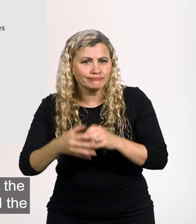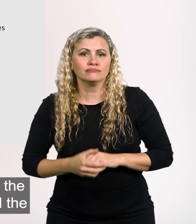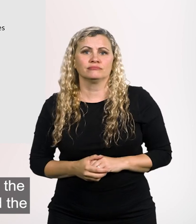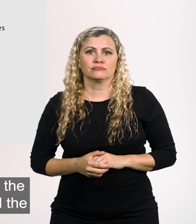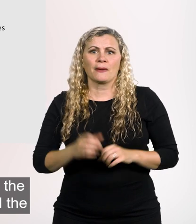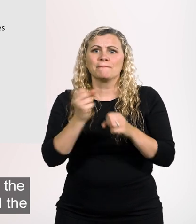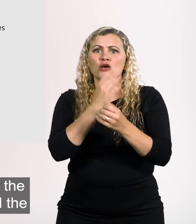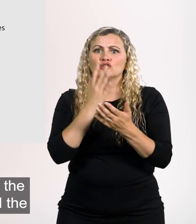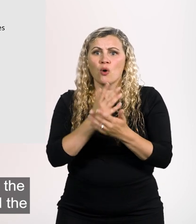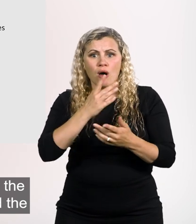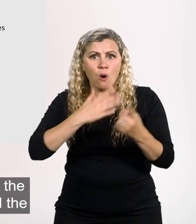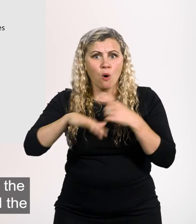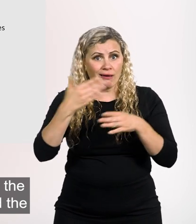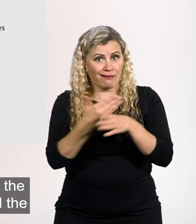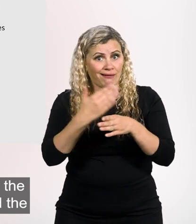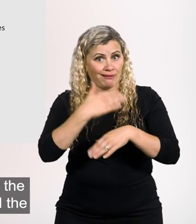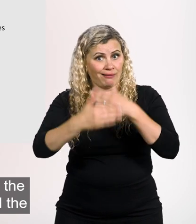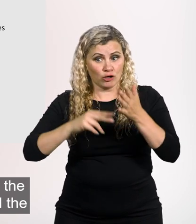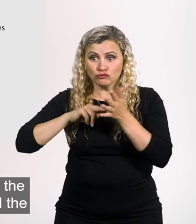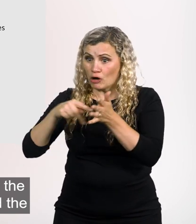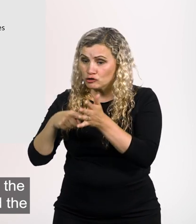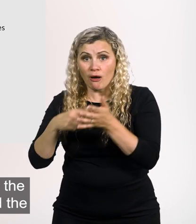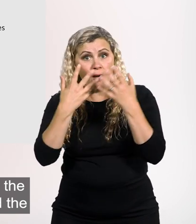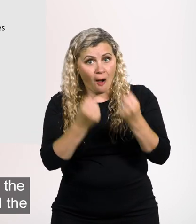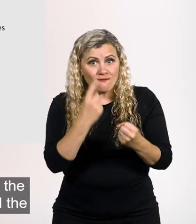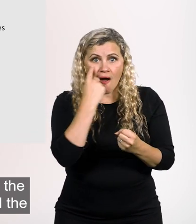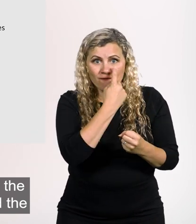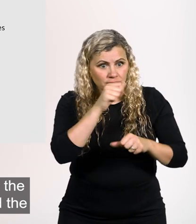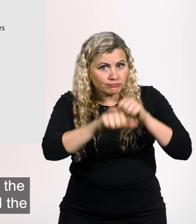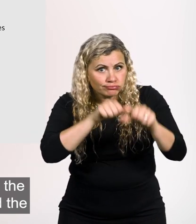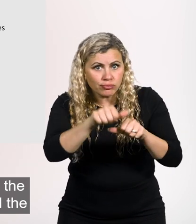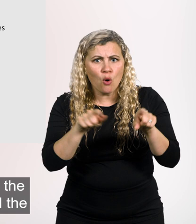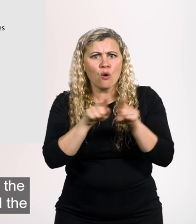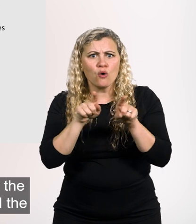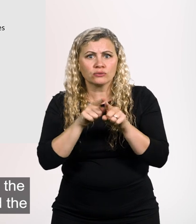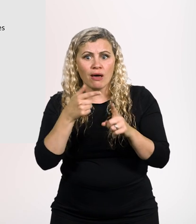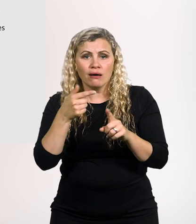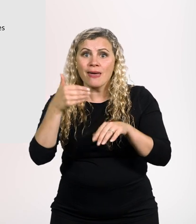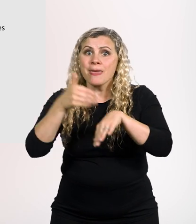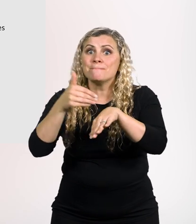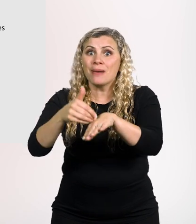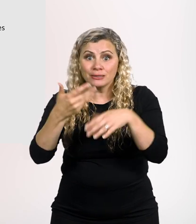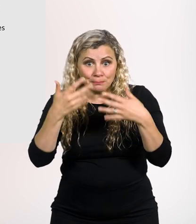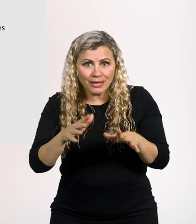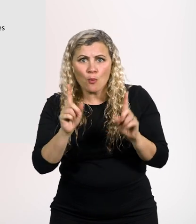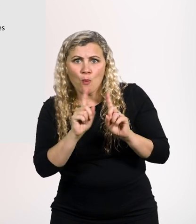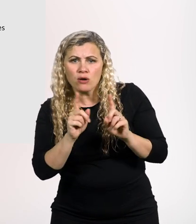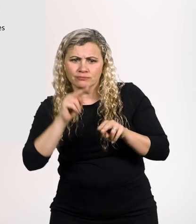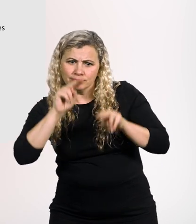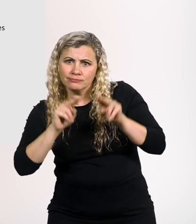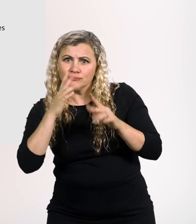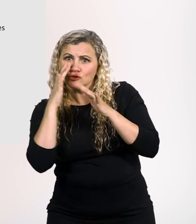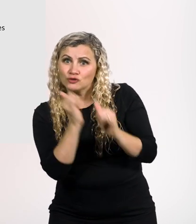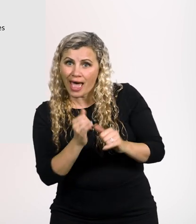this is about ensuring all actions in the strategy are based on evidence and the impact can be